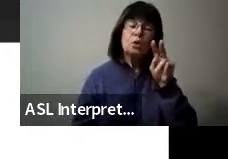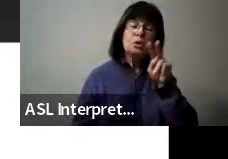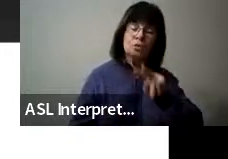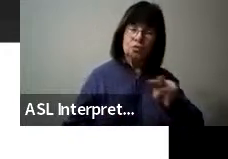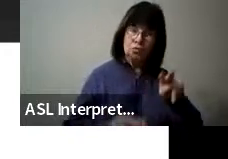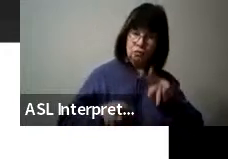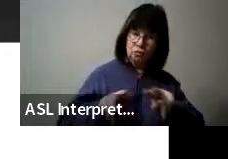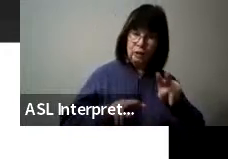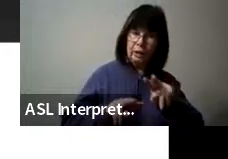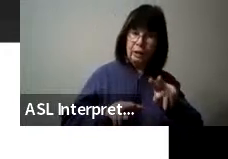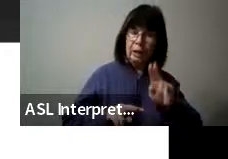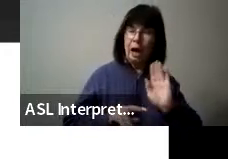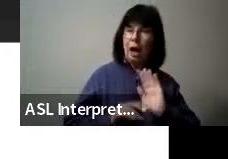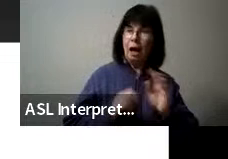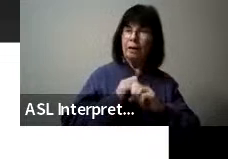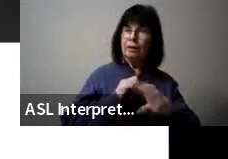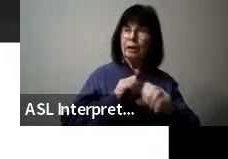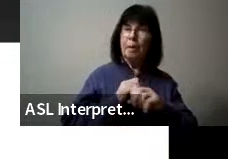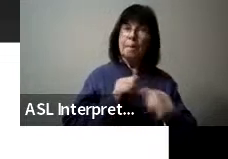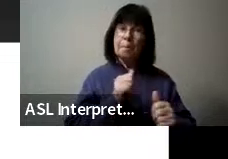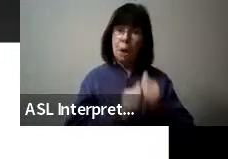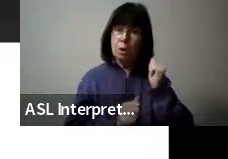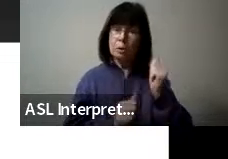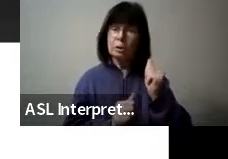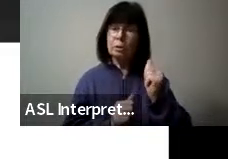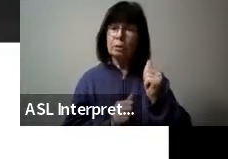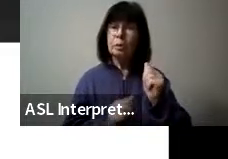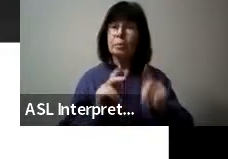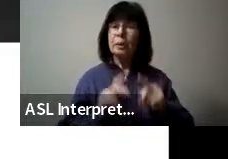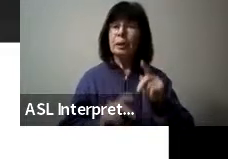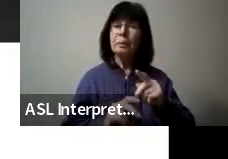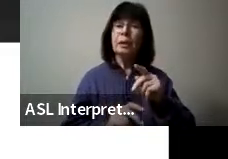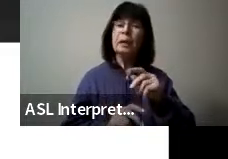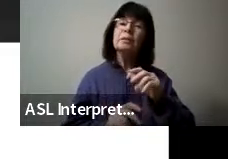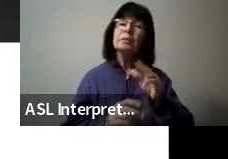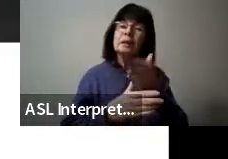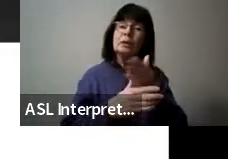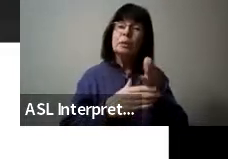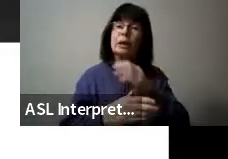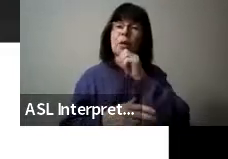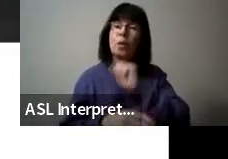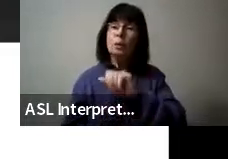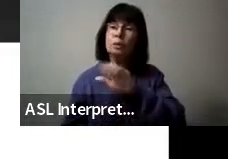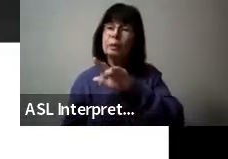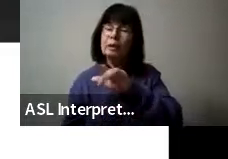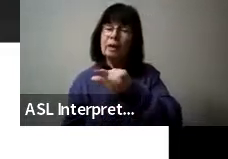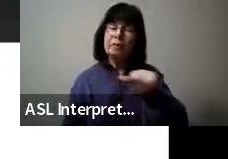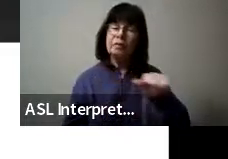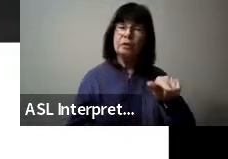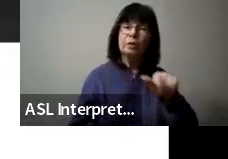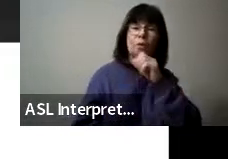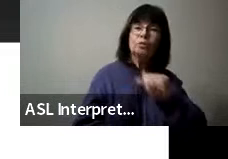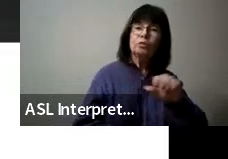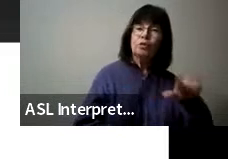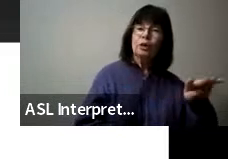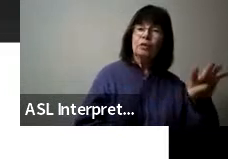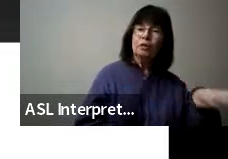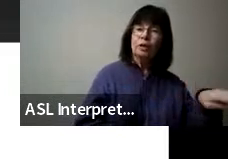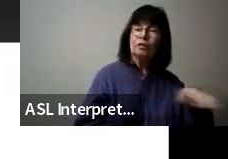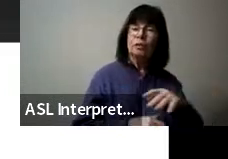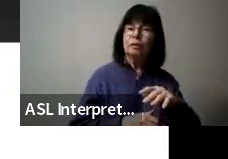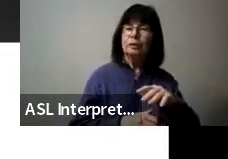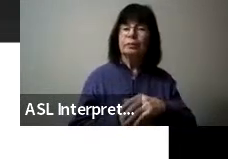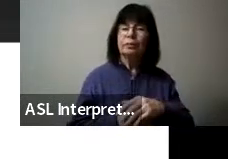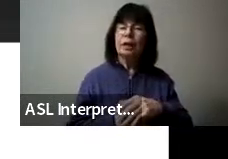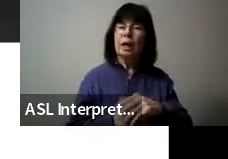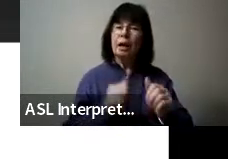ads, we're seeing the most impressions among people who are 25 to 44. And the ads that are being served up